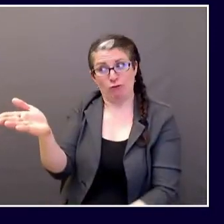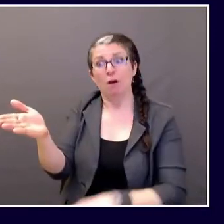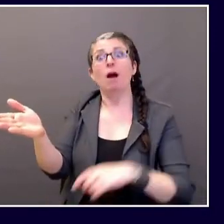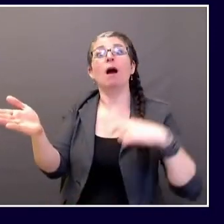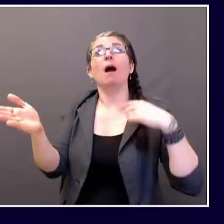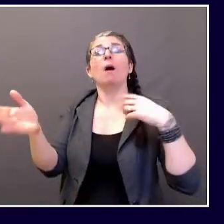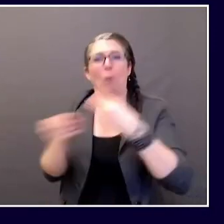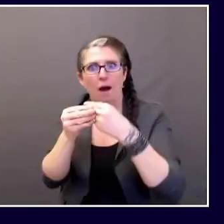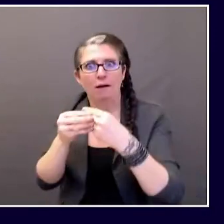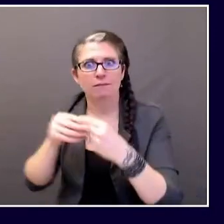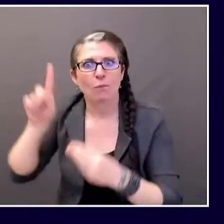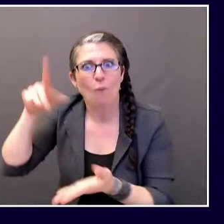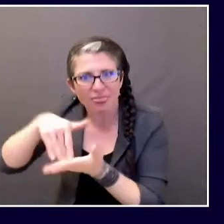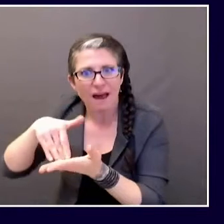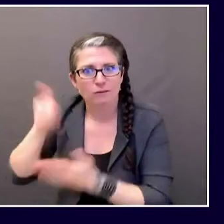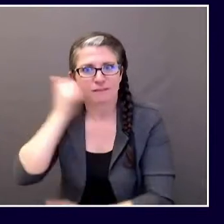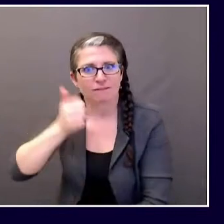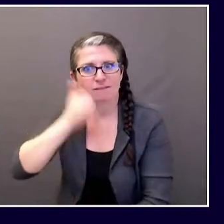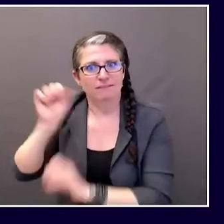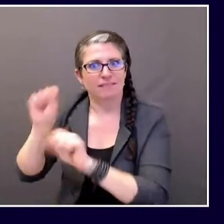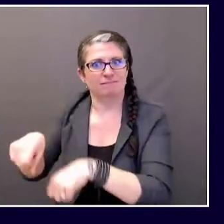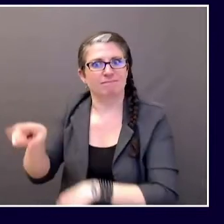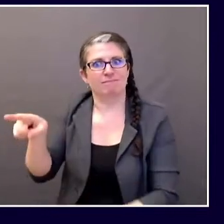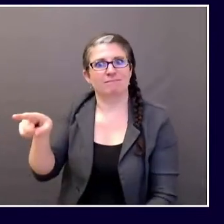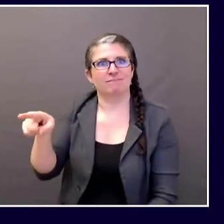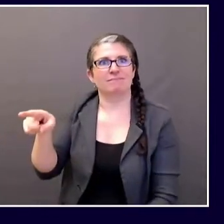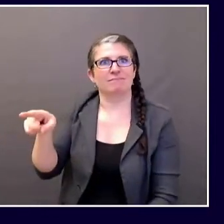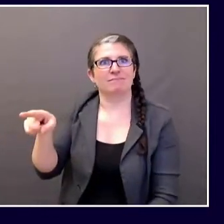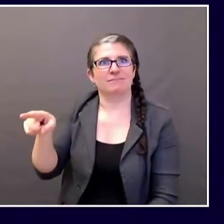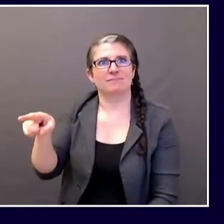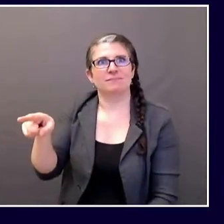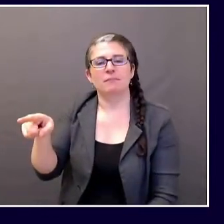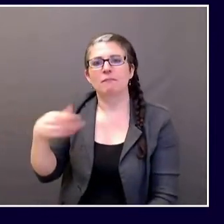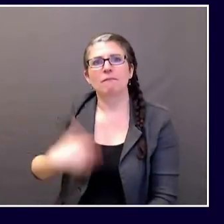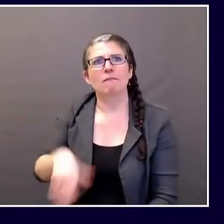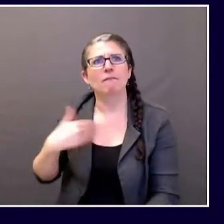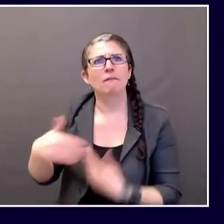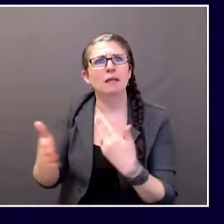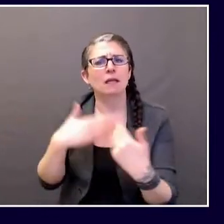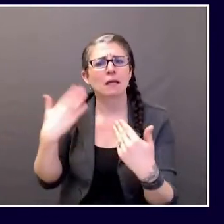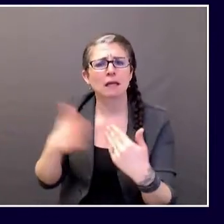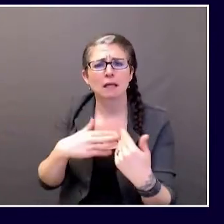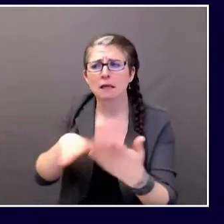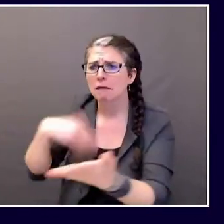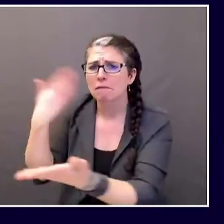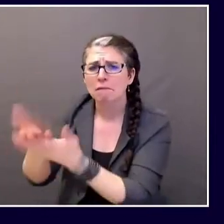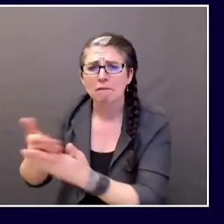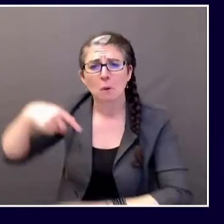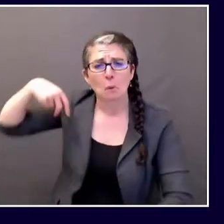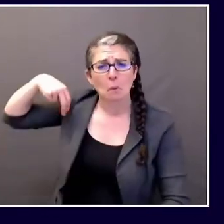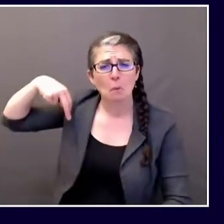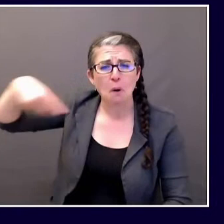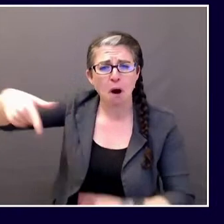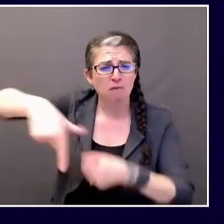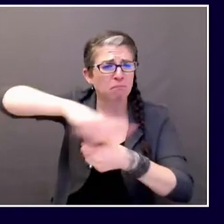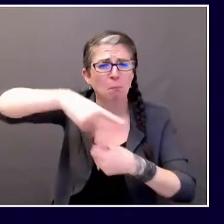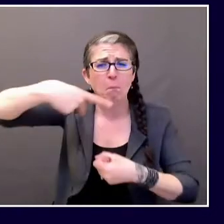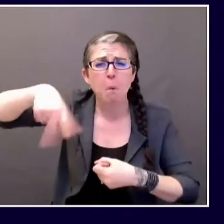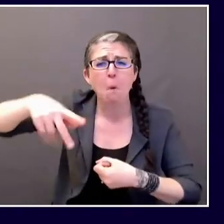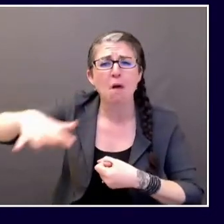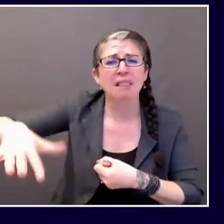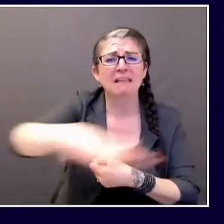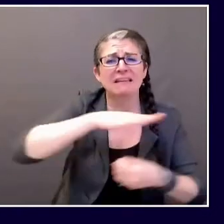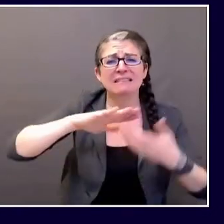Maine, and will be accessible by foot, by car, and by public transportation. Northern Light Health has engaged